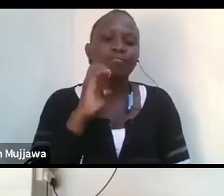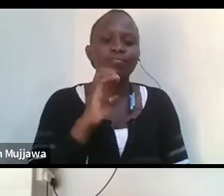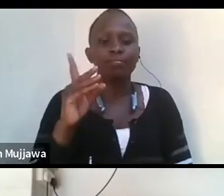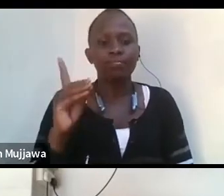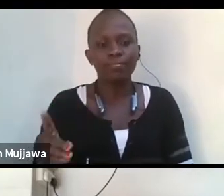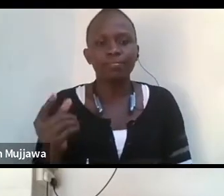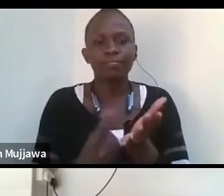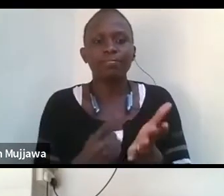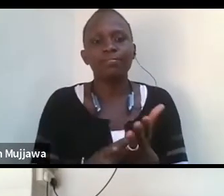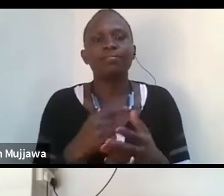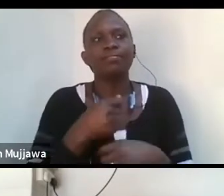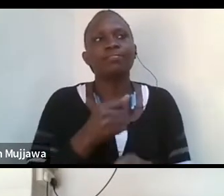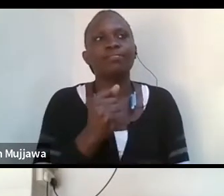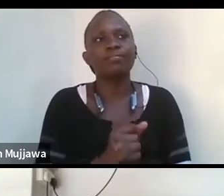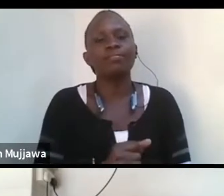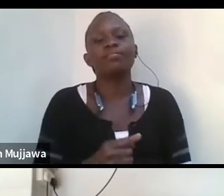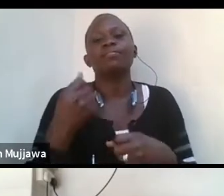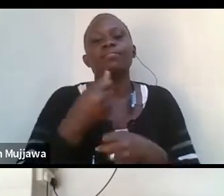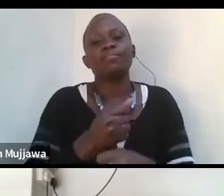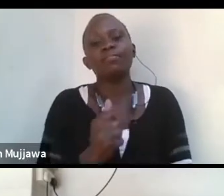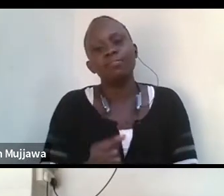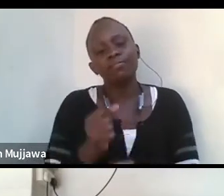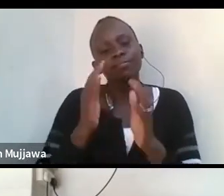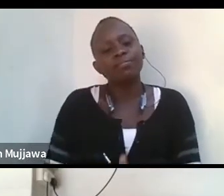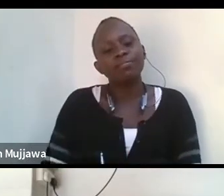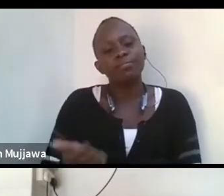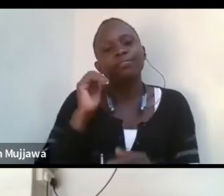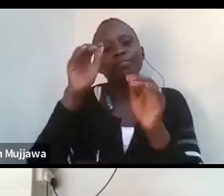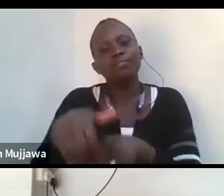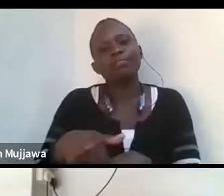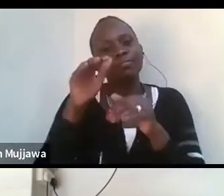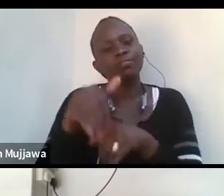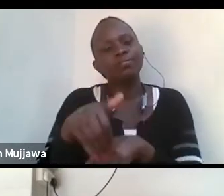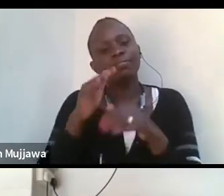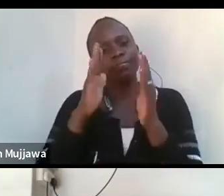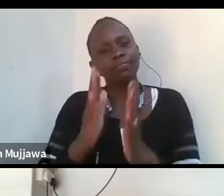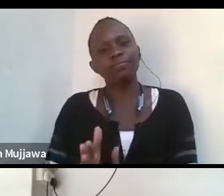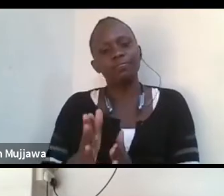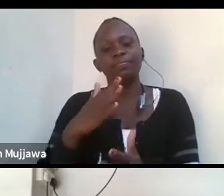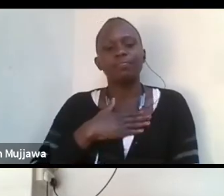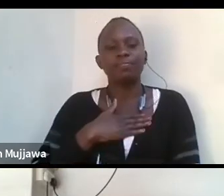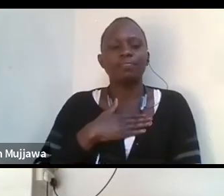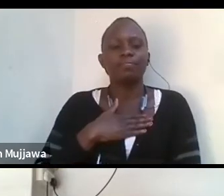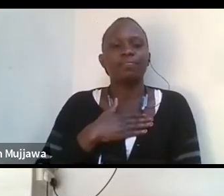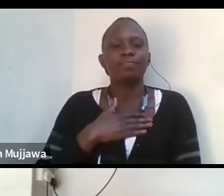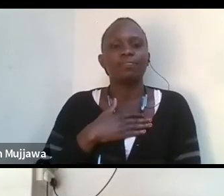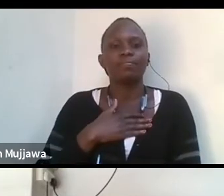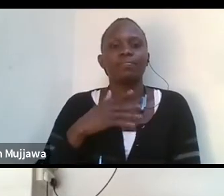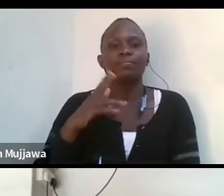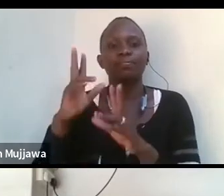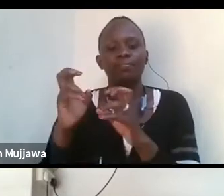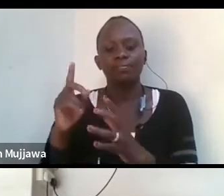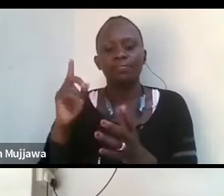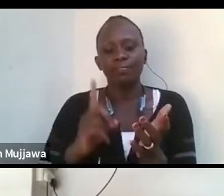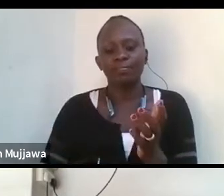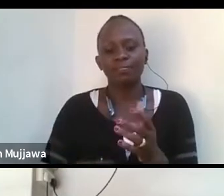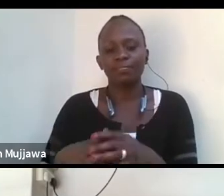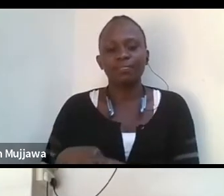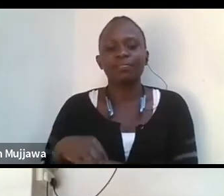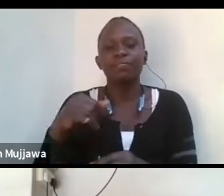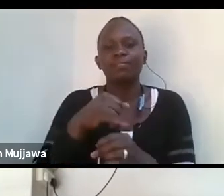Authority. She's a manufacturer herself. She's a farmer. My favorite title for her is Eternal Optimist, because she